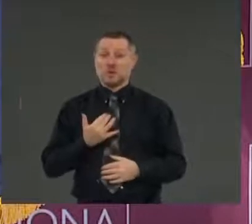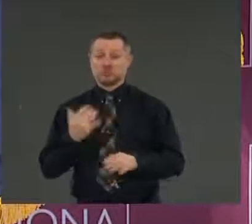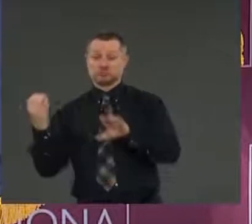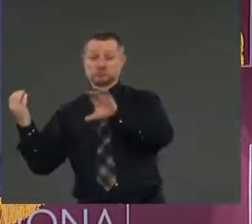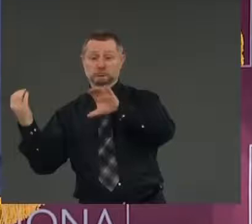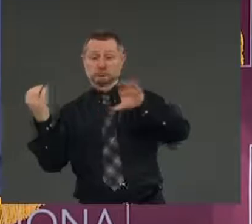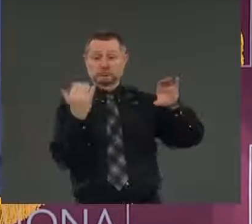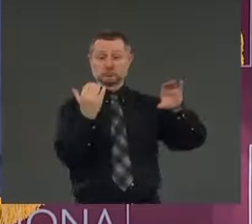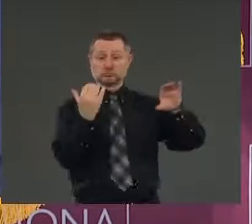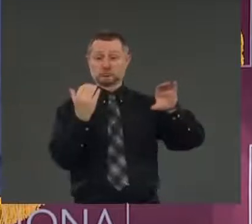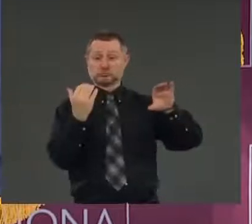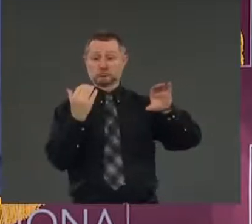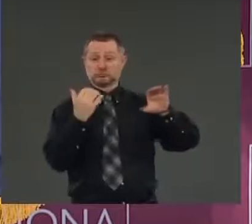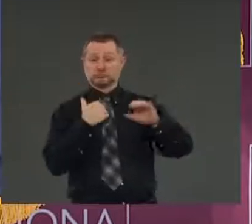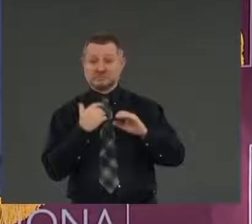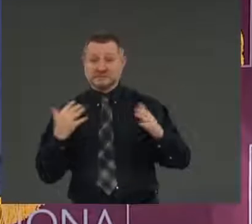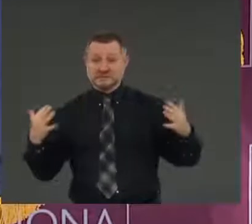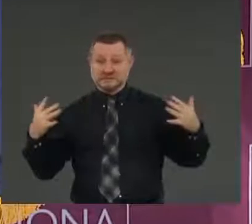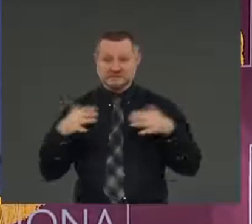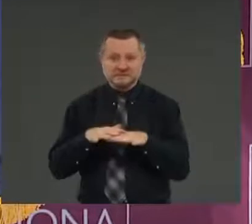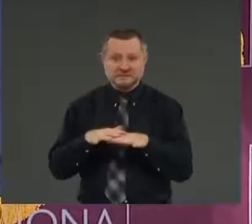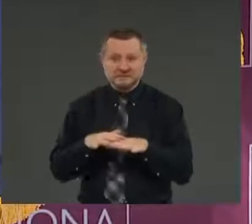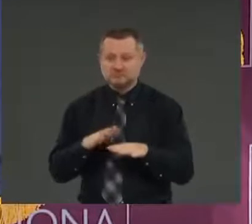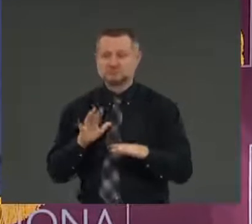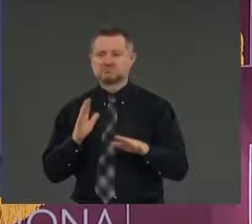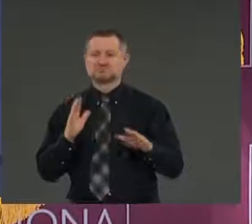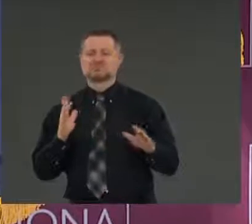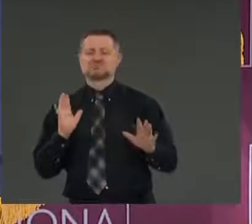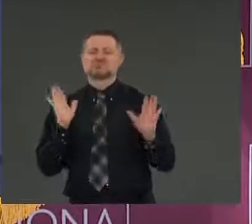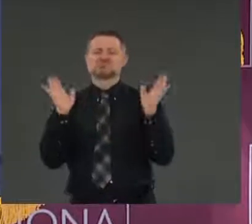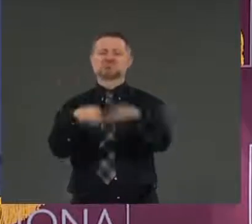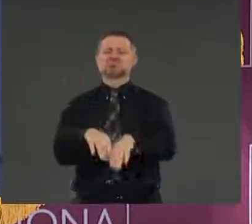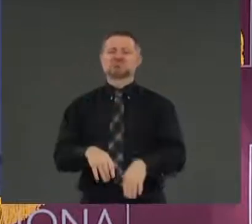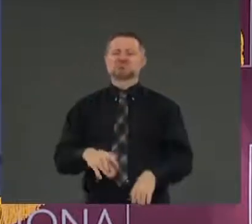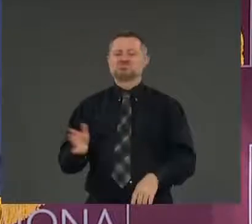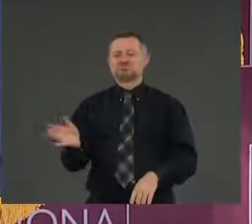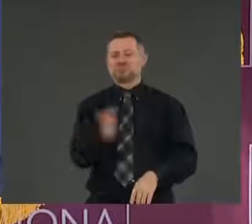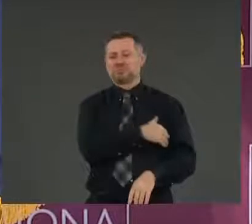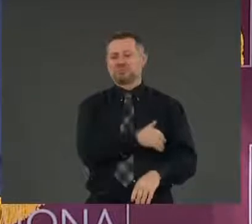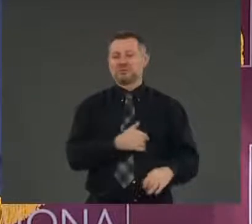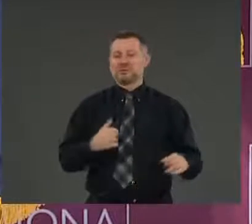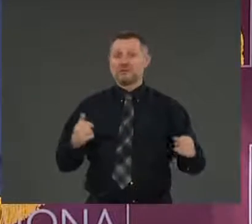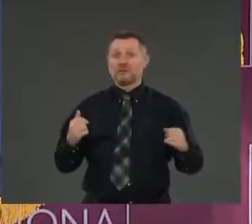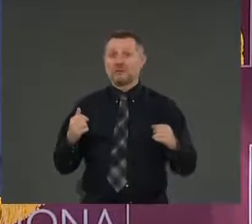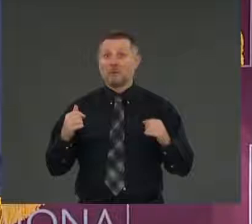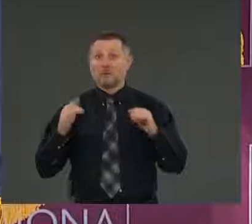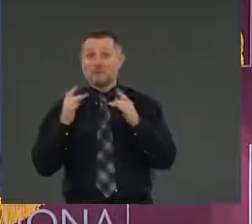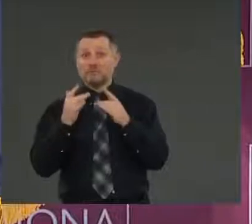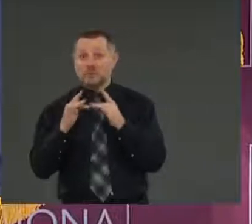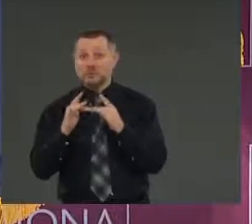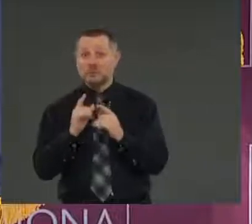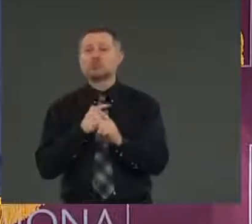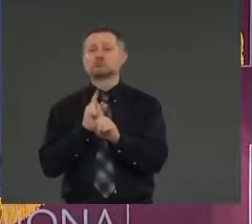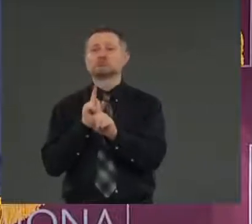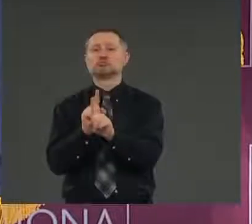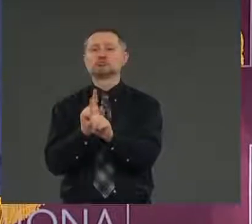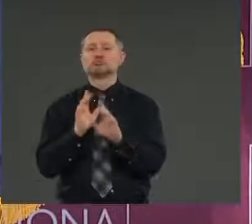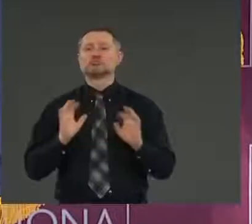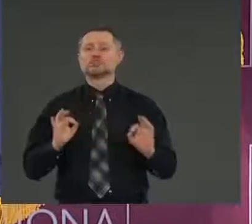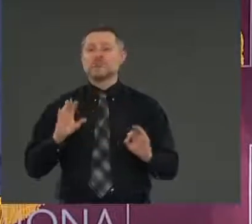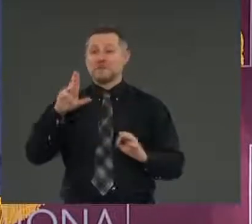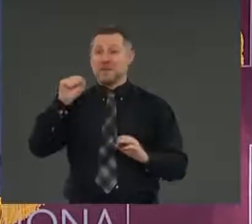crowded, okay, wait for the next one. If you see the bus come and the bus is overcrowded, okay,